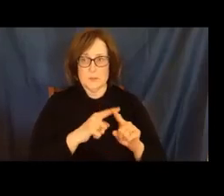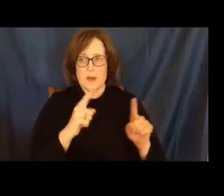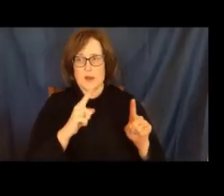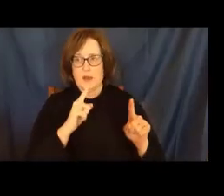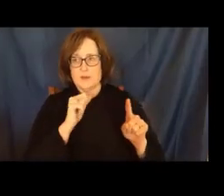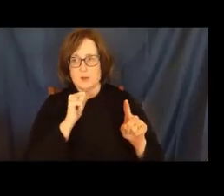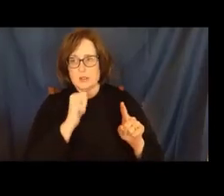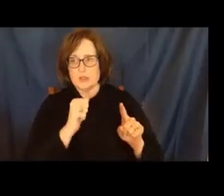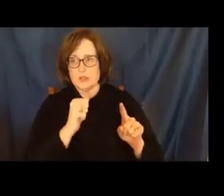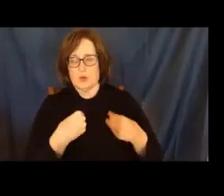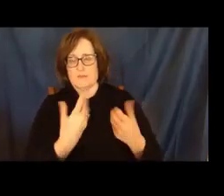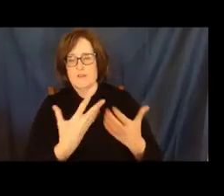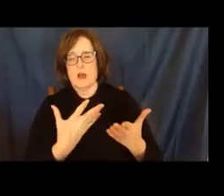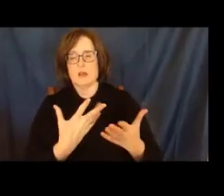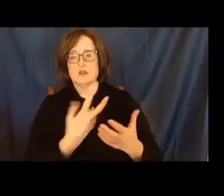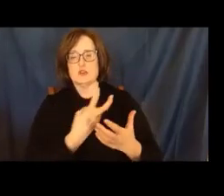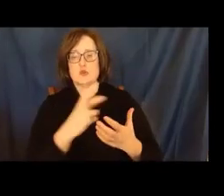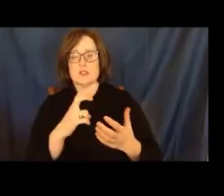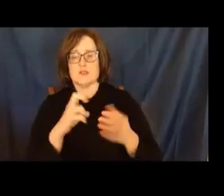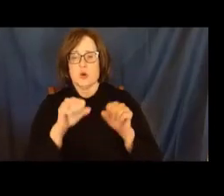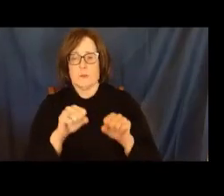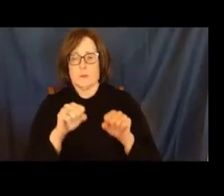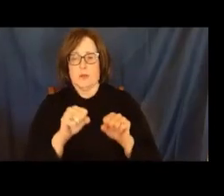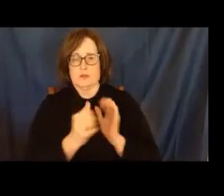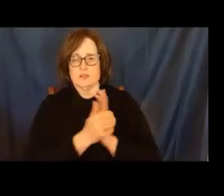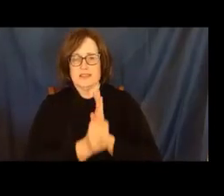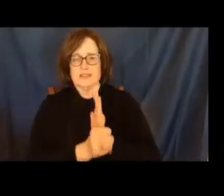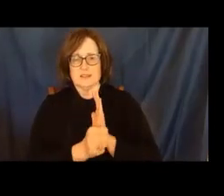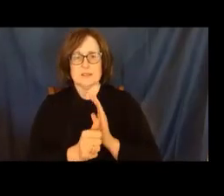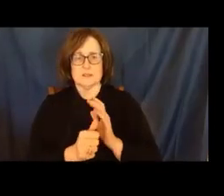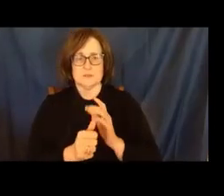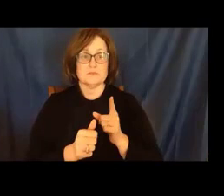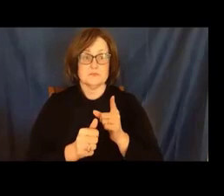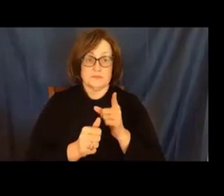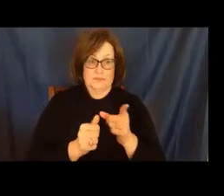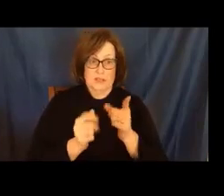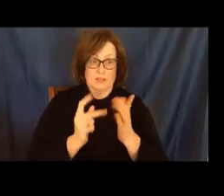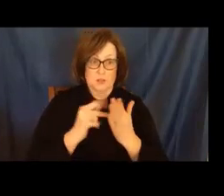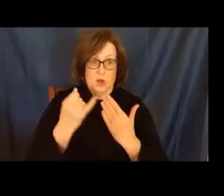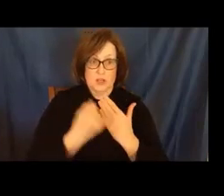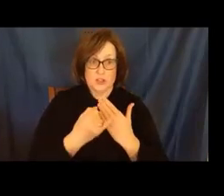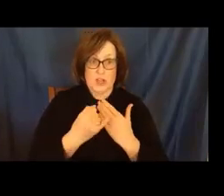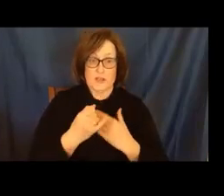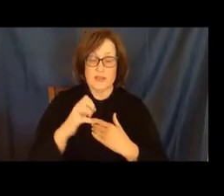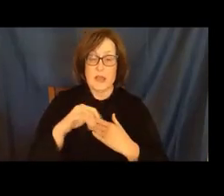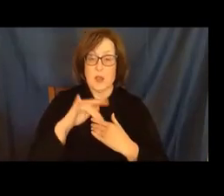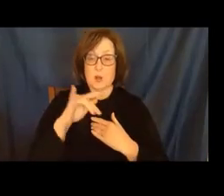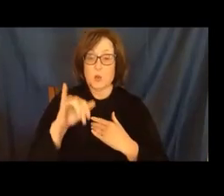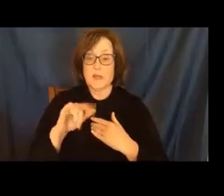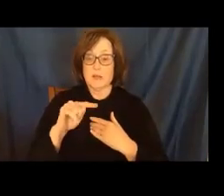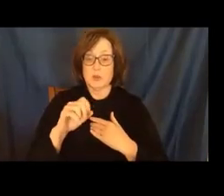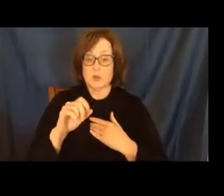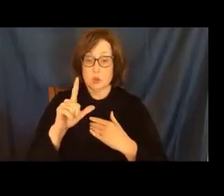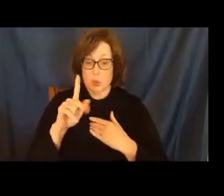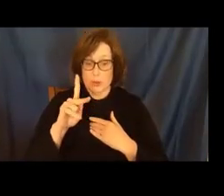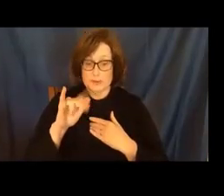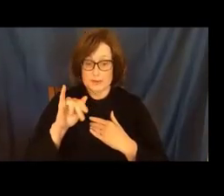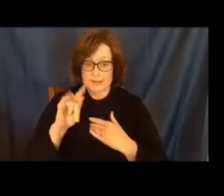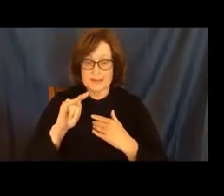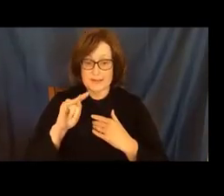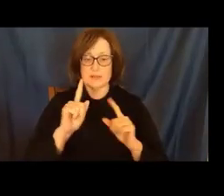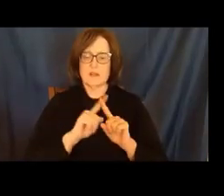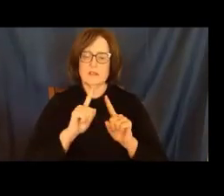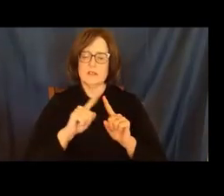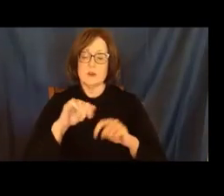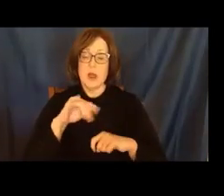So those of us who started the Toolkits project had been encouraged in recent years by the number of diversity, equity, and inclusion committees that had started around